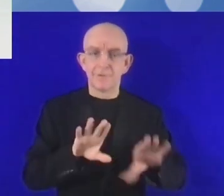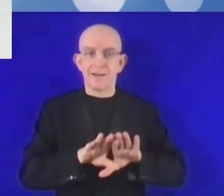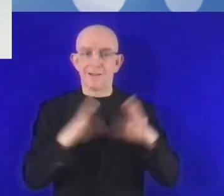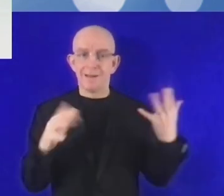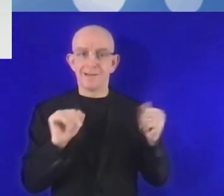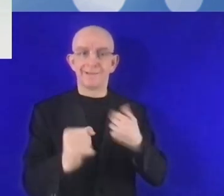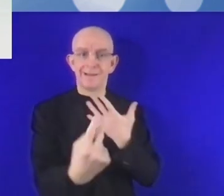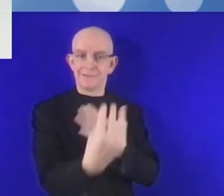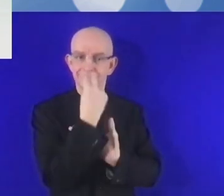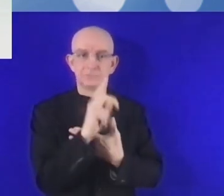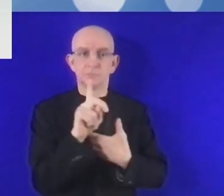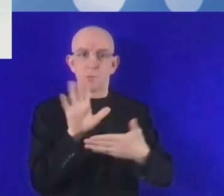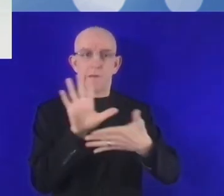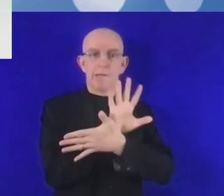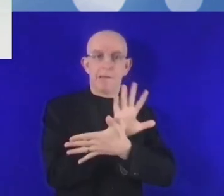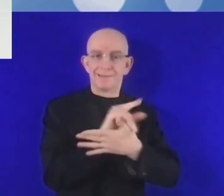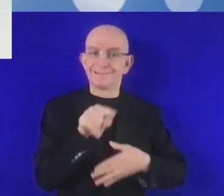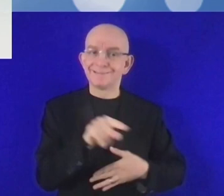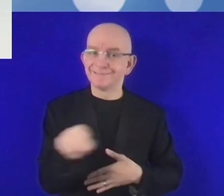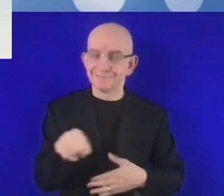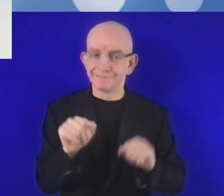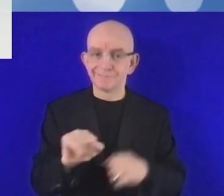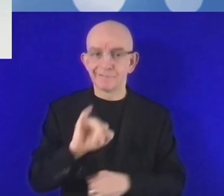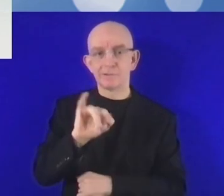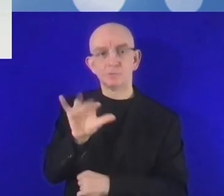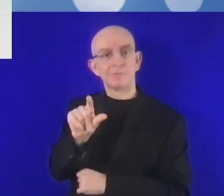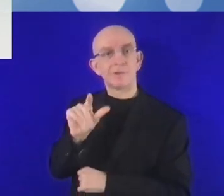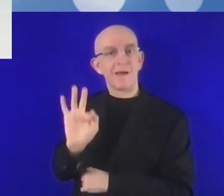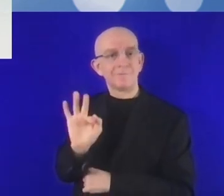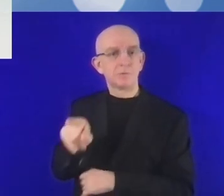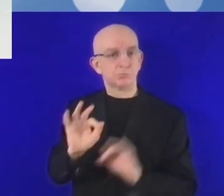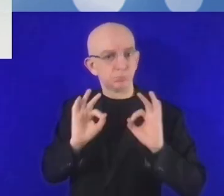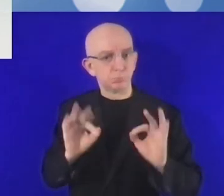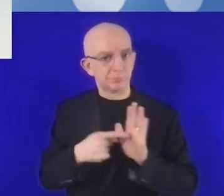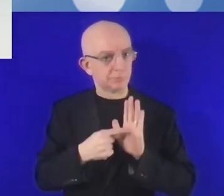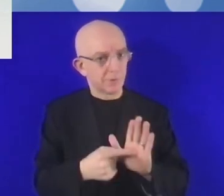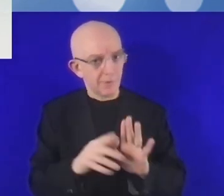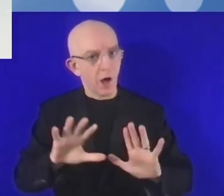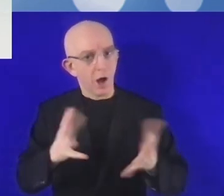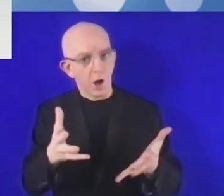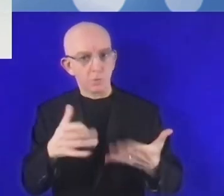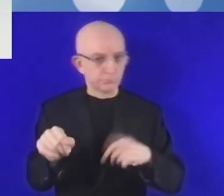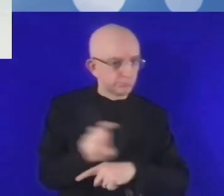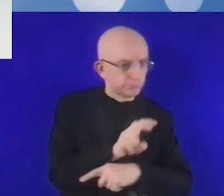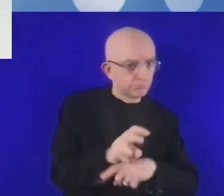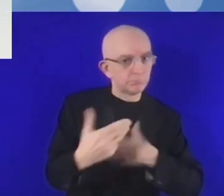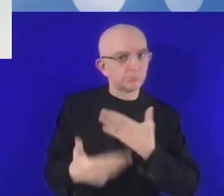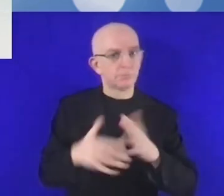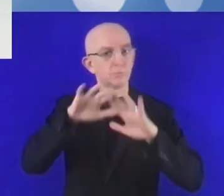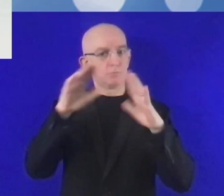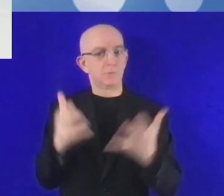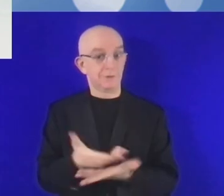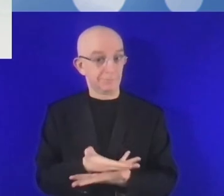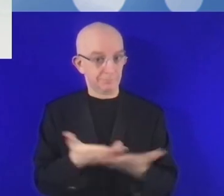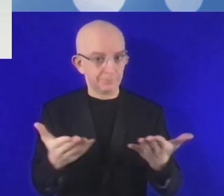The value and benefits we all get from the internet are deeply rooted in its being an open, single, stable network of networks.